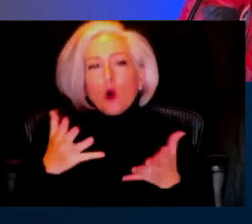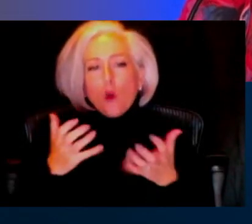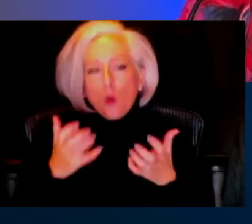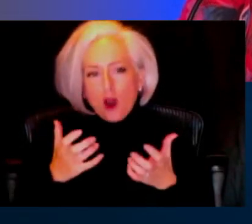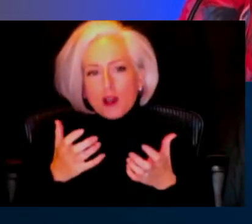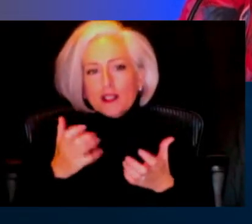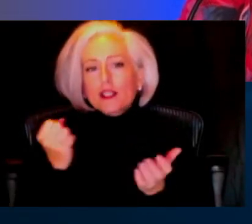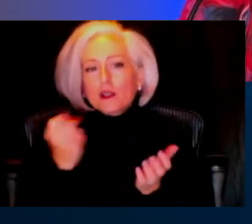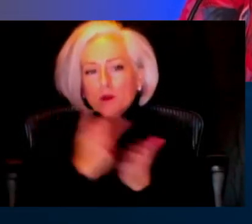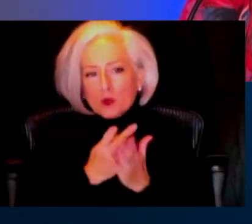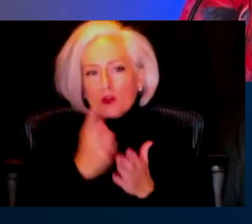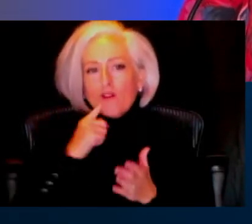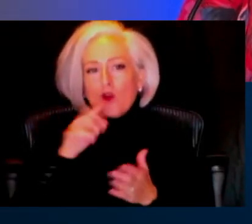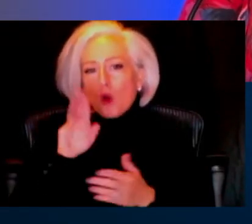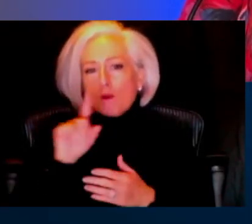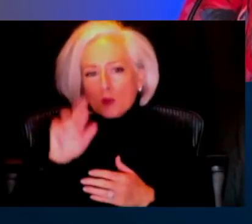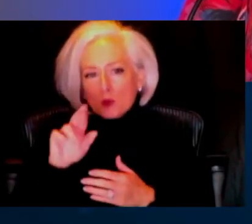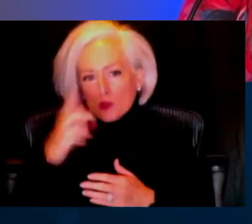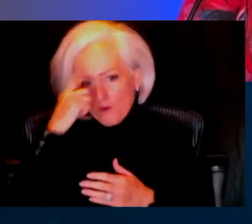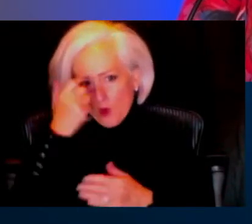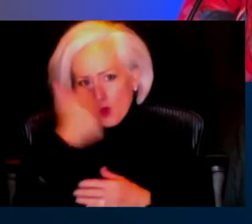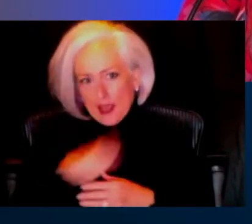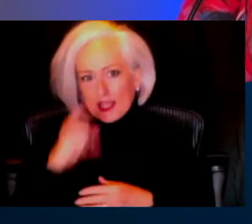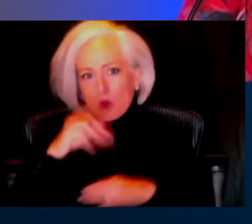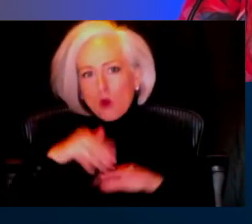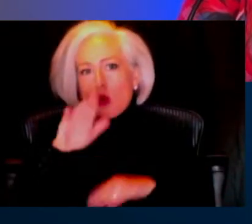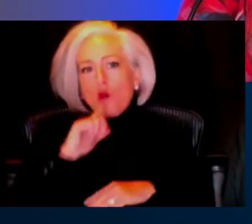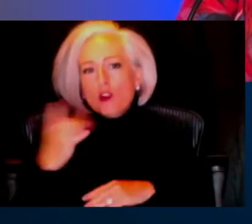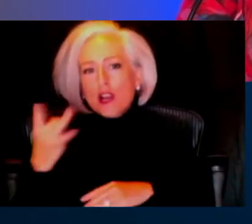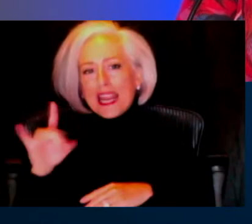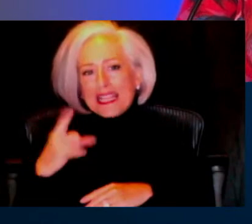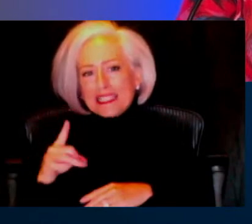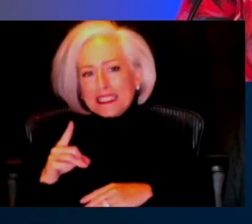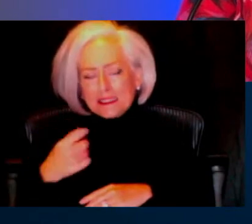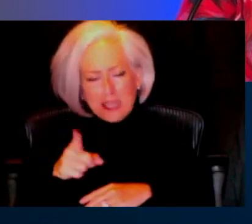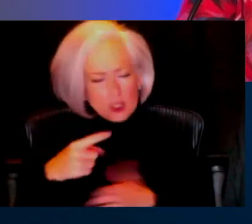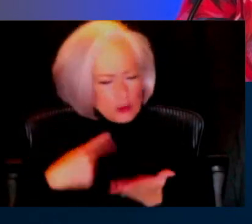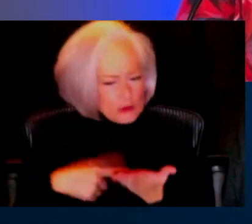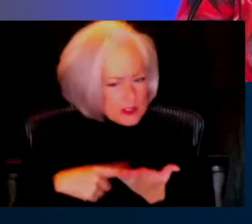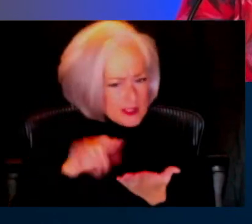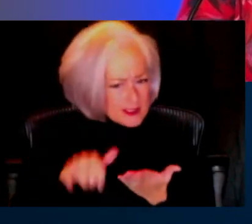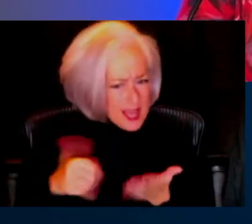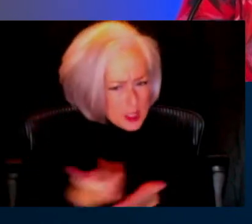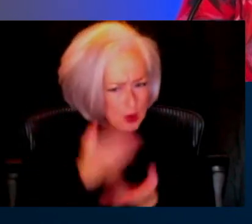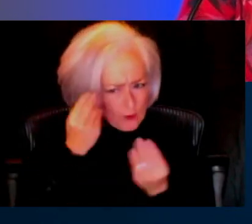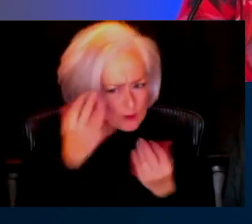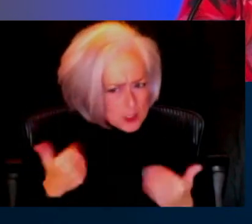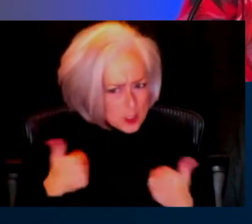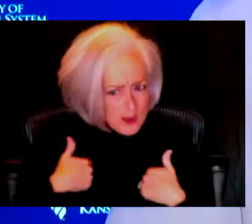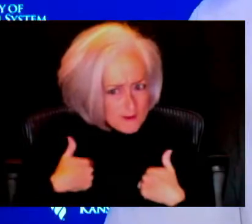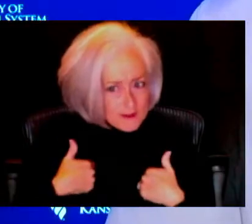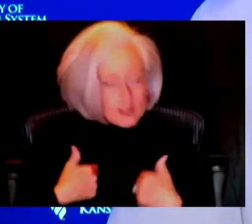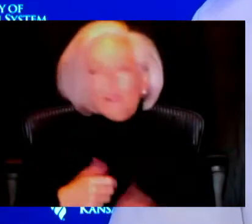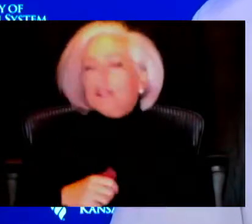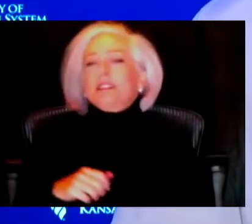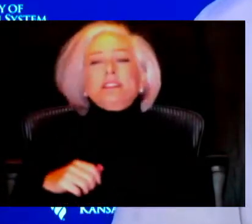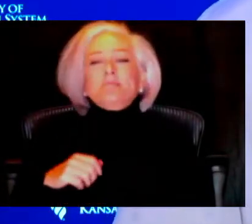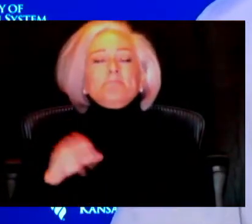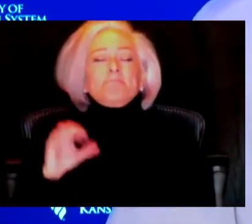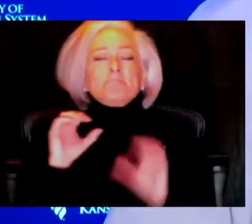for anyone 18 and older. Can you discuss that, or do you have any new information about that? Yeah, nothing other